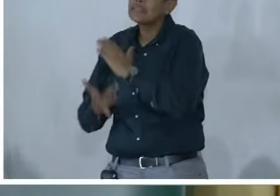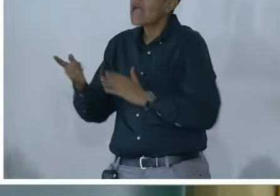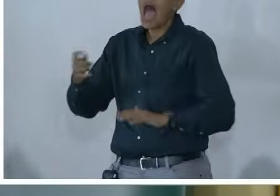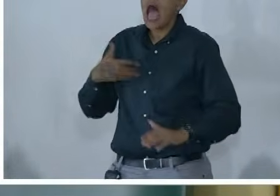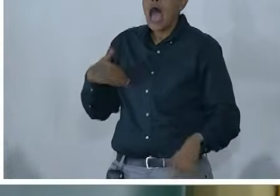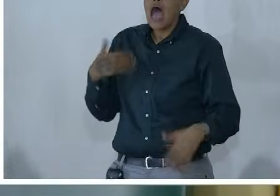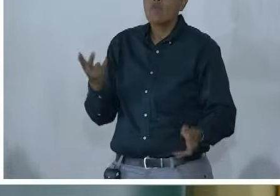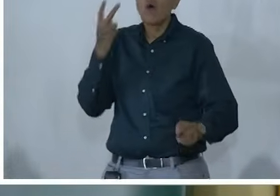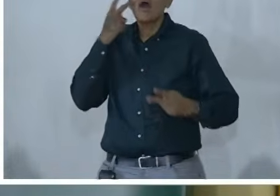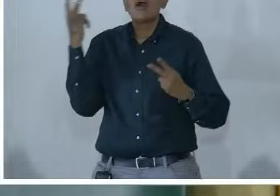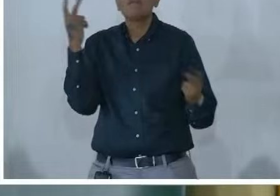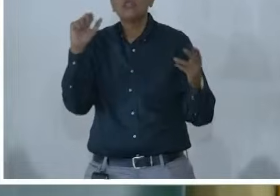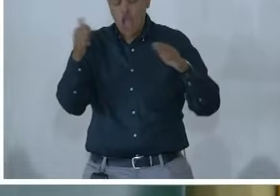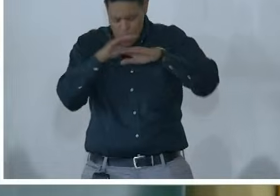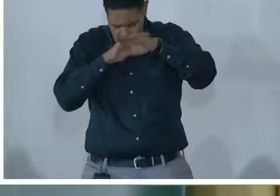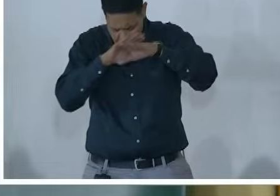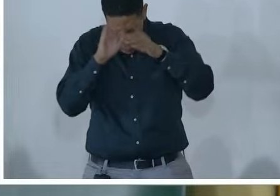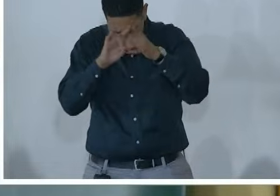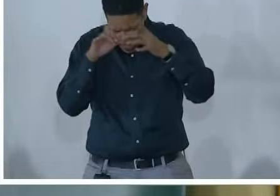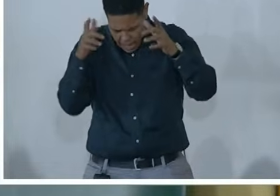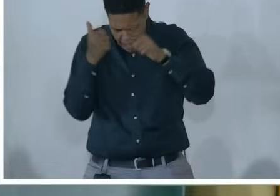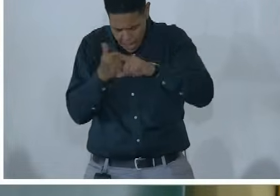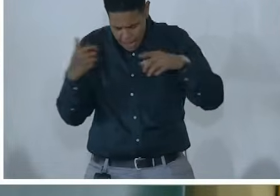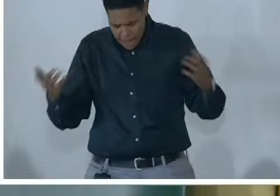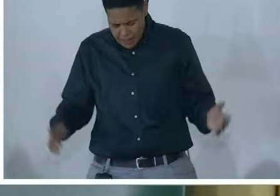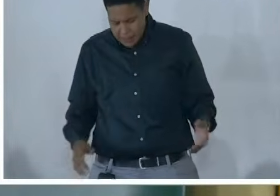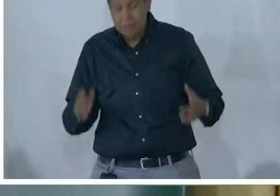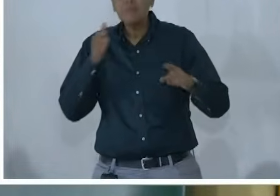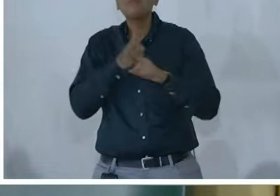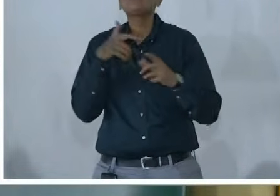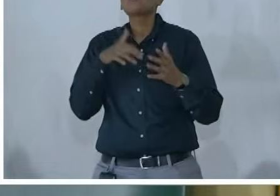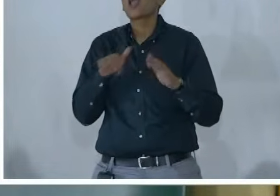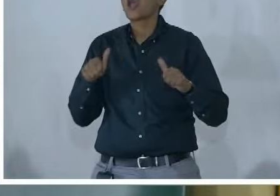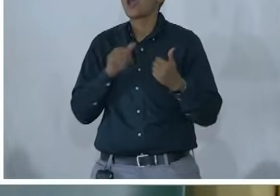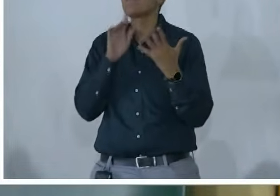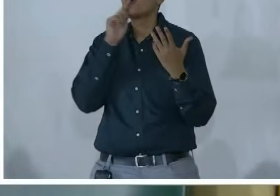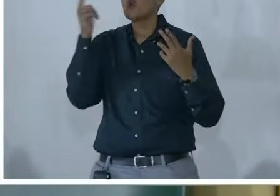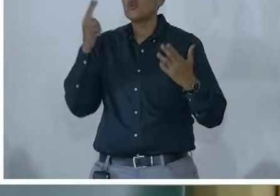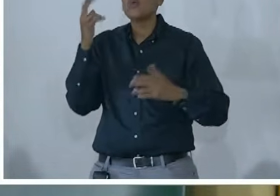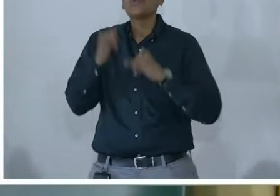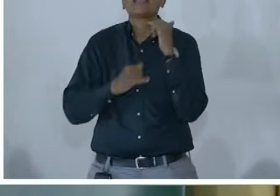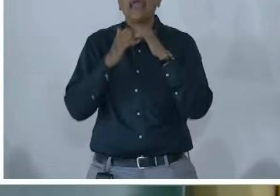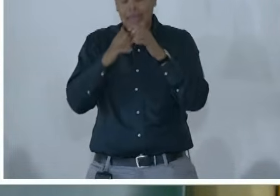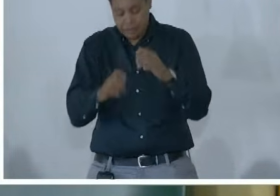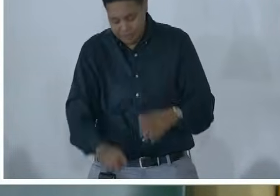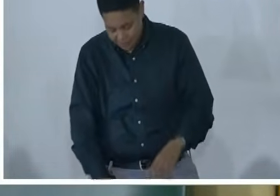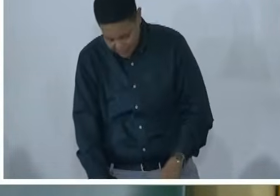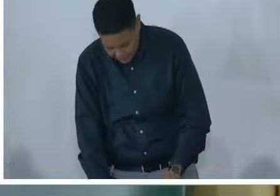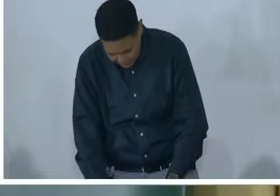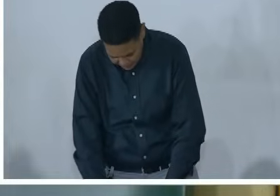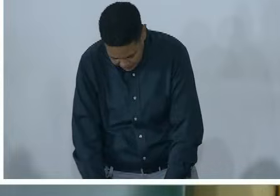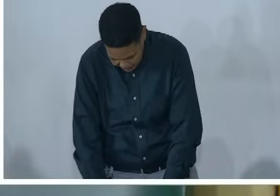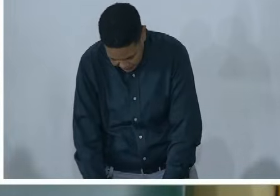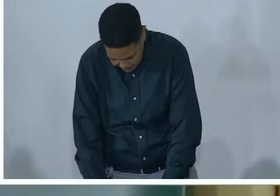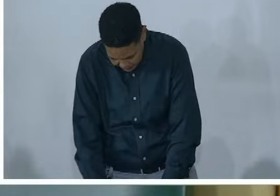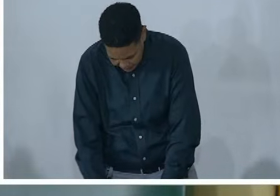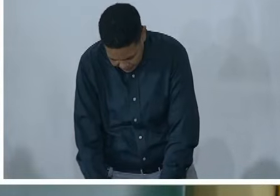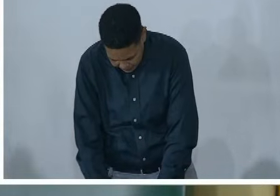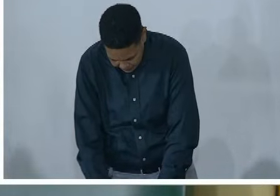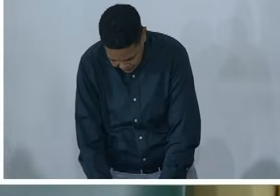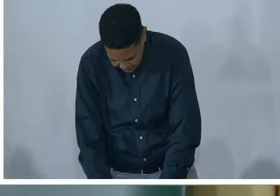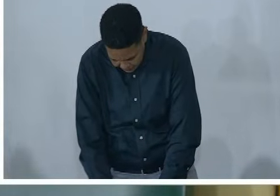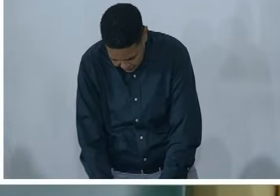and visited other jurisdictions to study approaches being used internationally to improve efficiency,